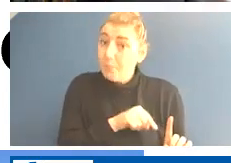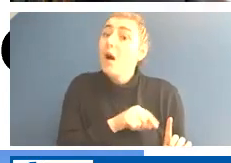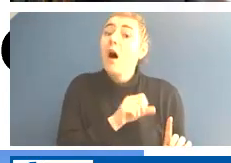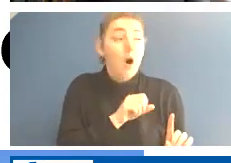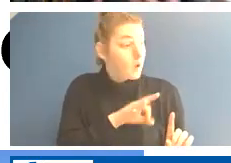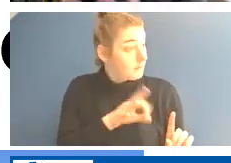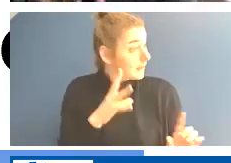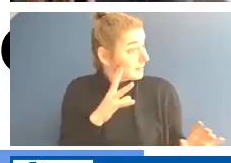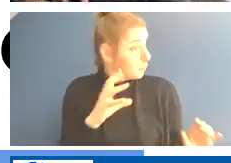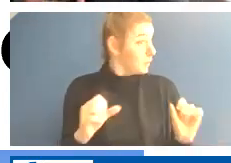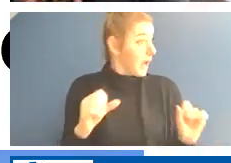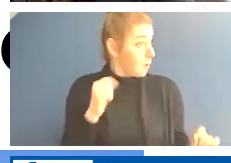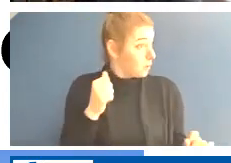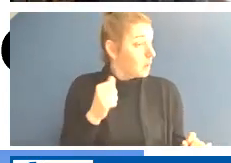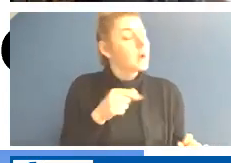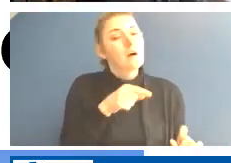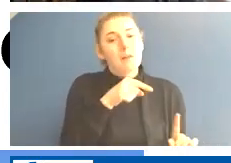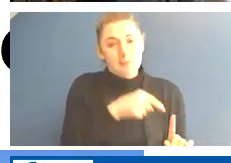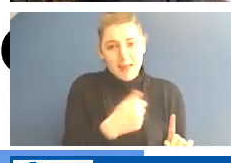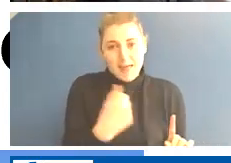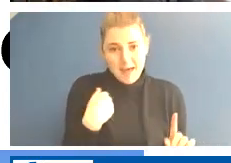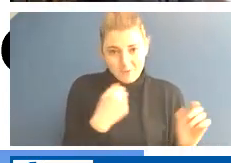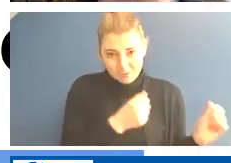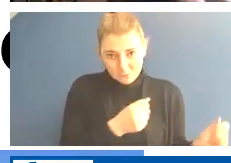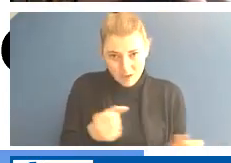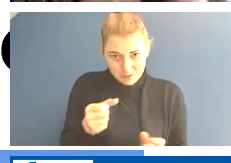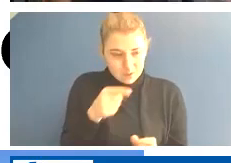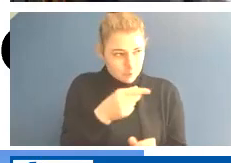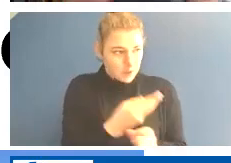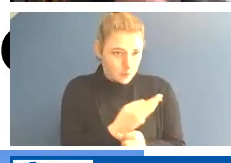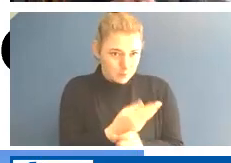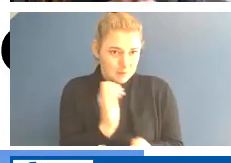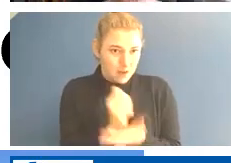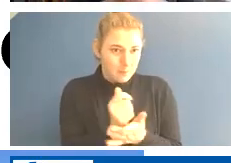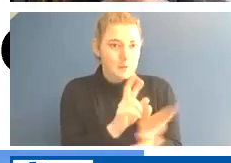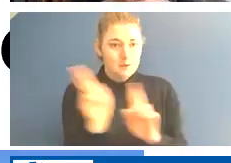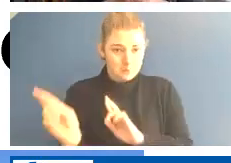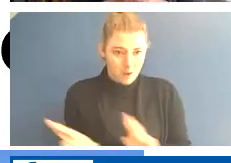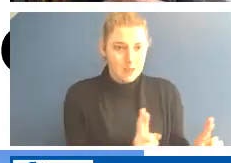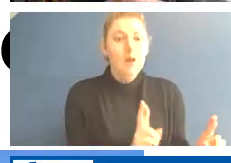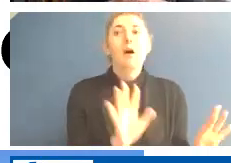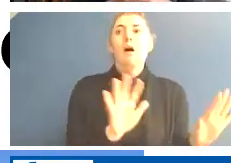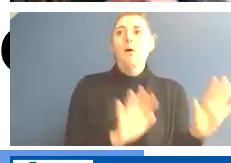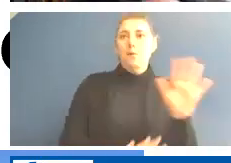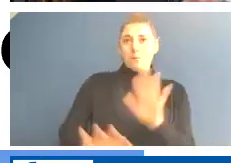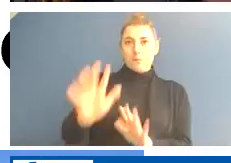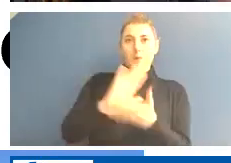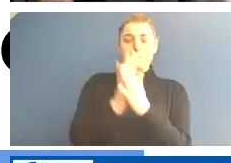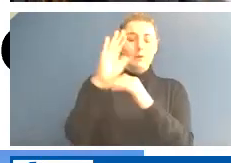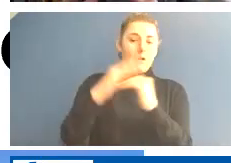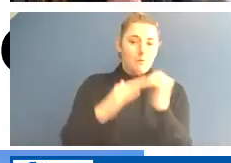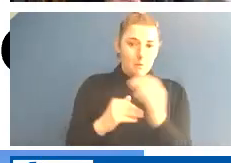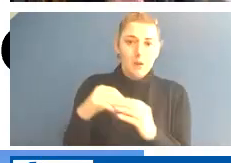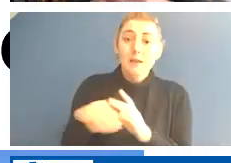is getting too noisy, they have a strategy they can use to adapt themselves to the environment.